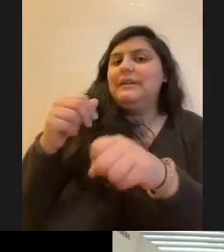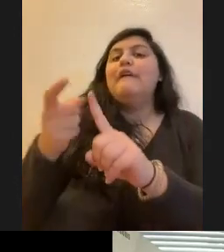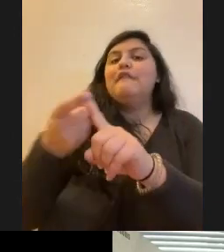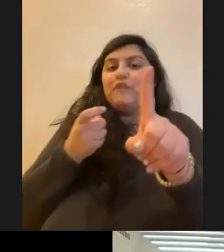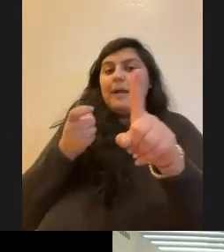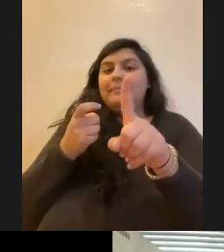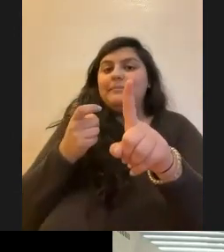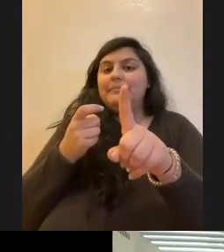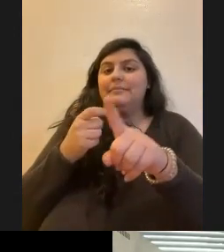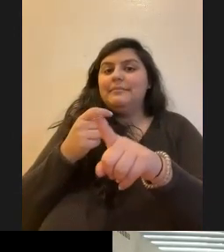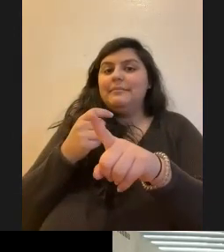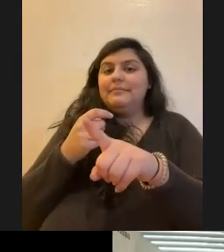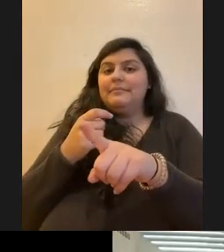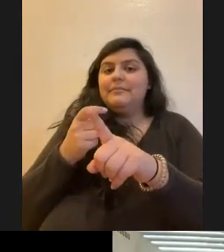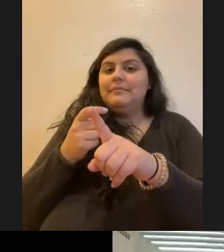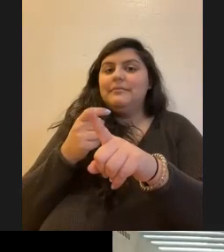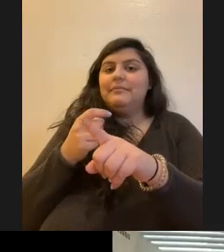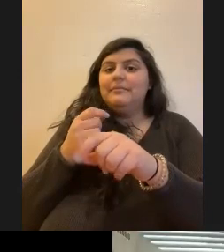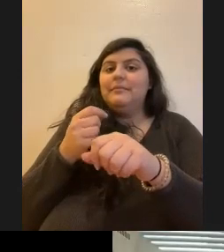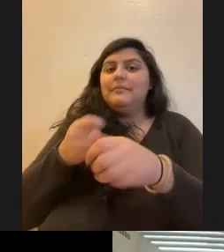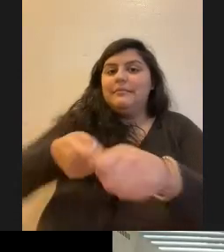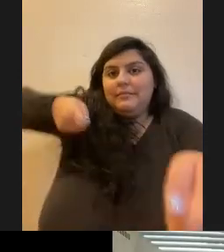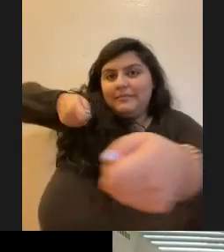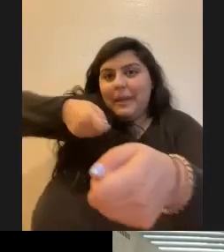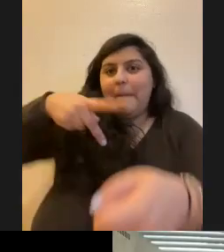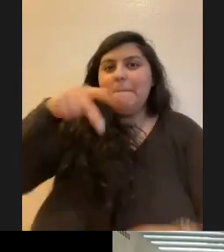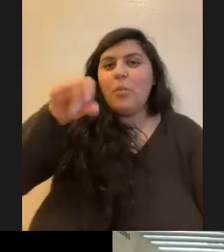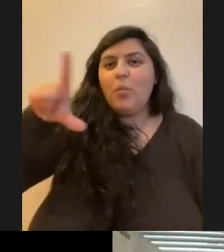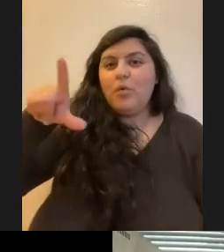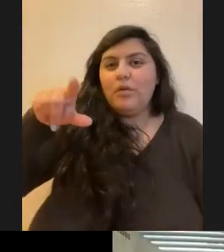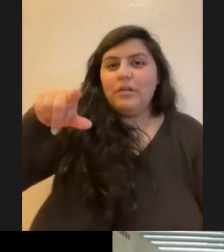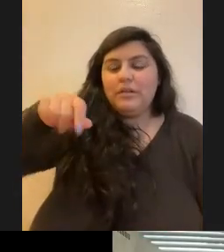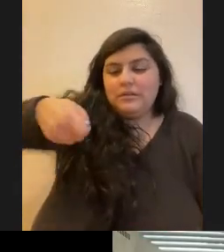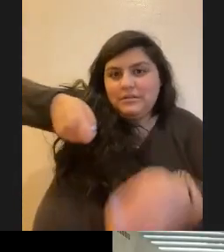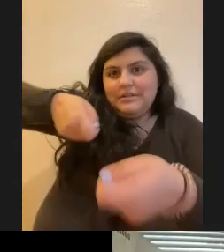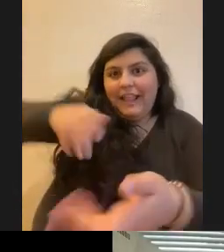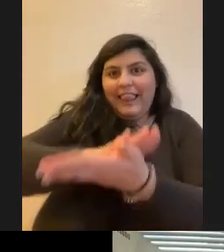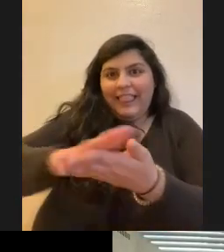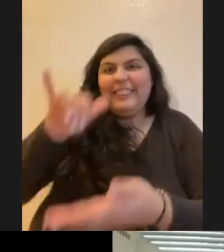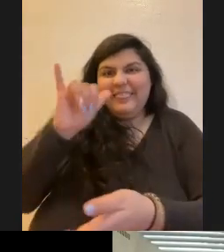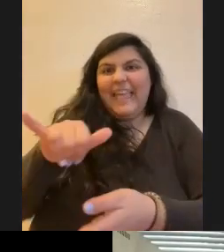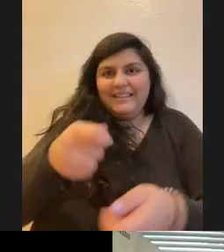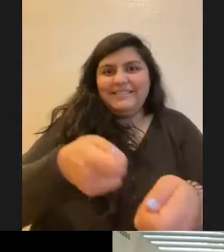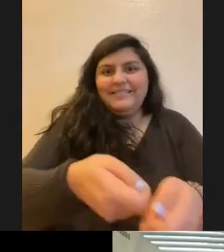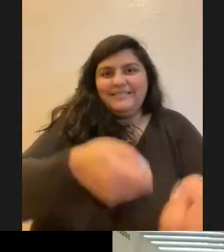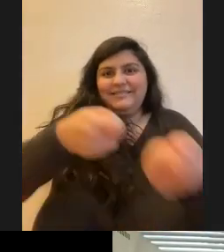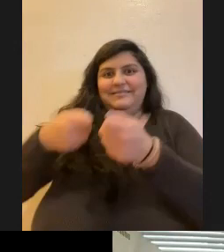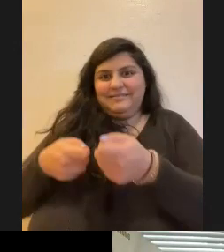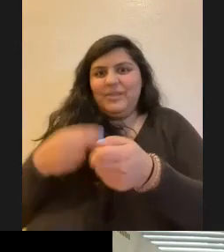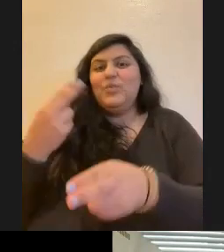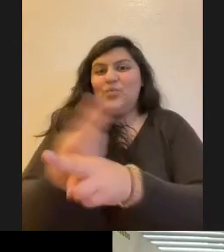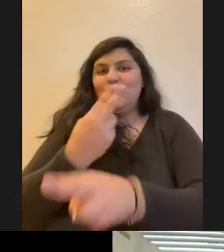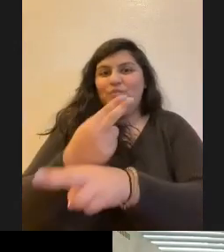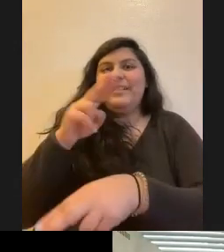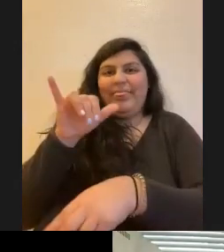a pool, like one of the pool things where you scrape the bottom of your pool. Yeah, exactly. We just have like a pool